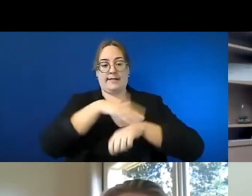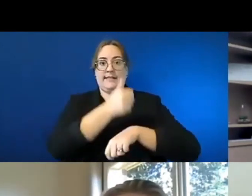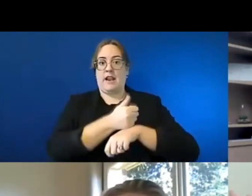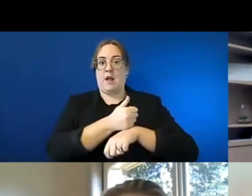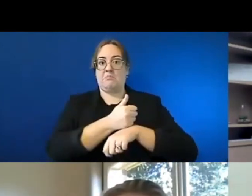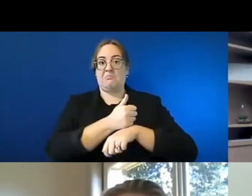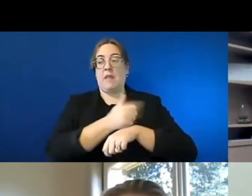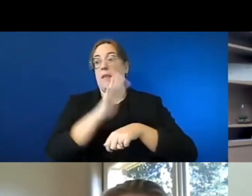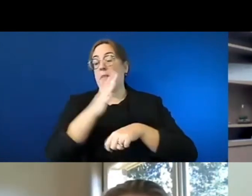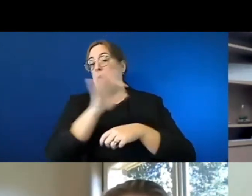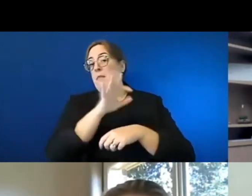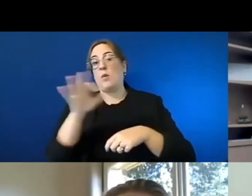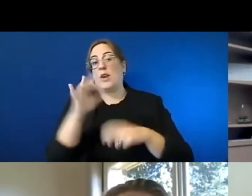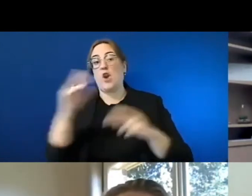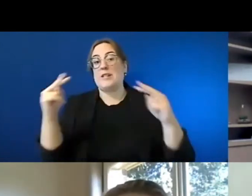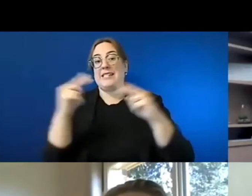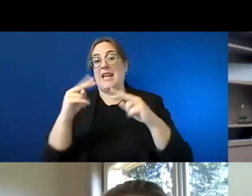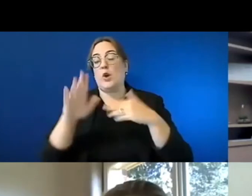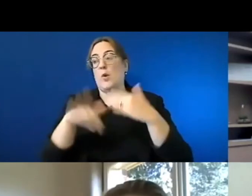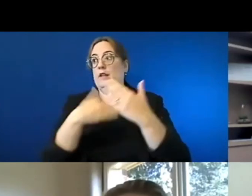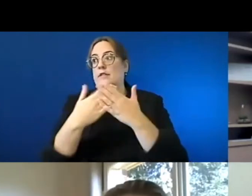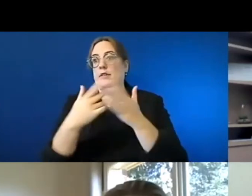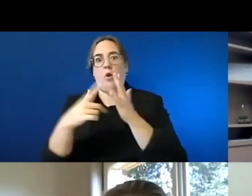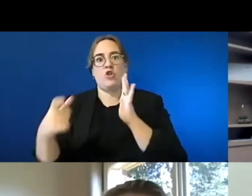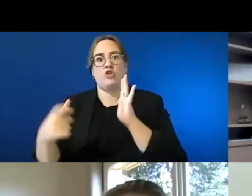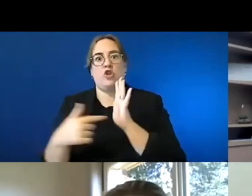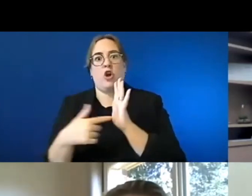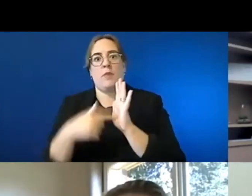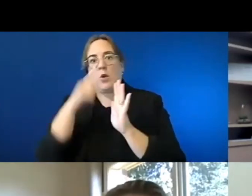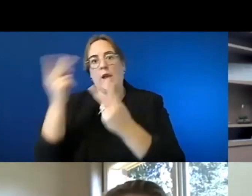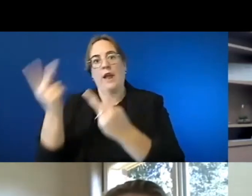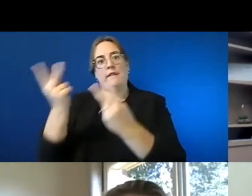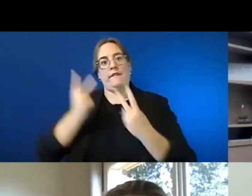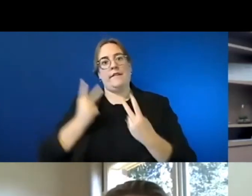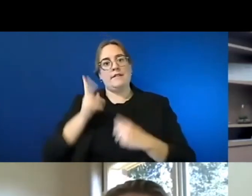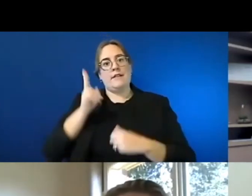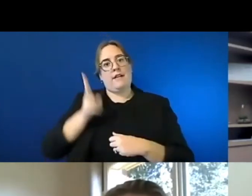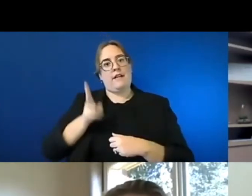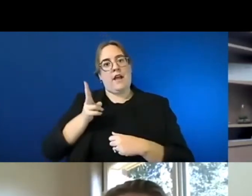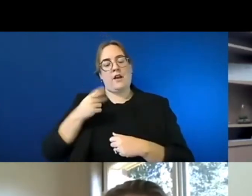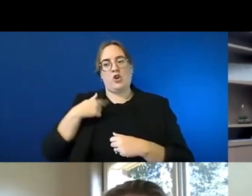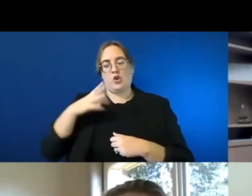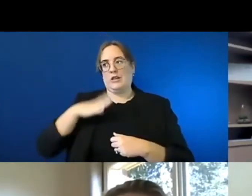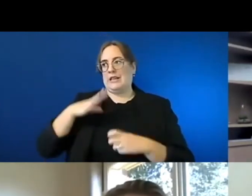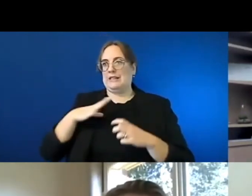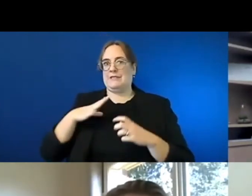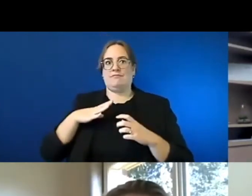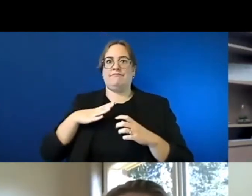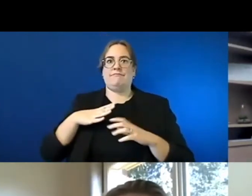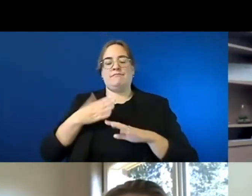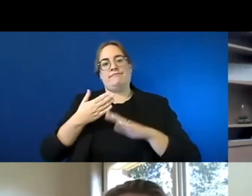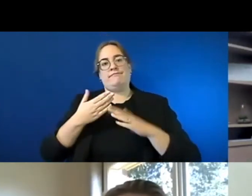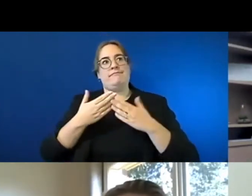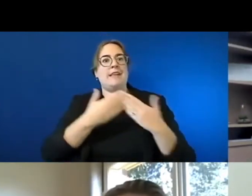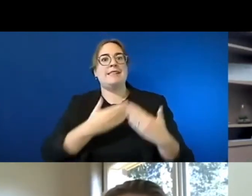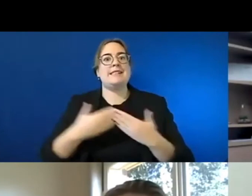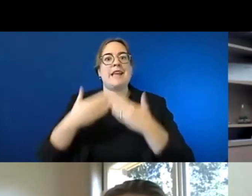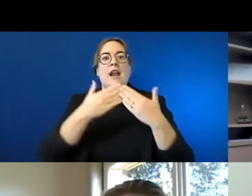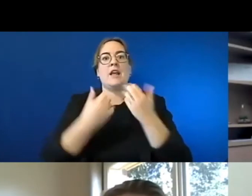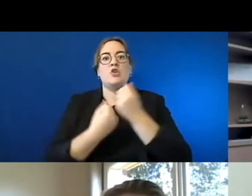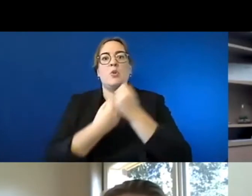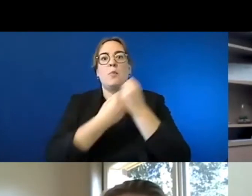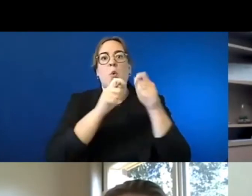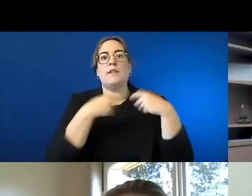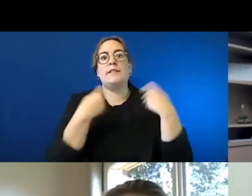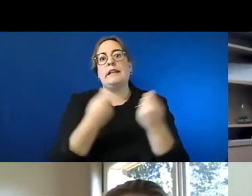till October, where you pop back through, and because you need linking in with something like a study support team, then we might see